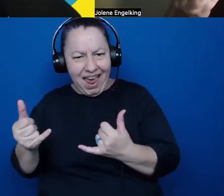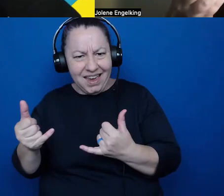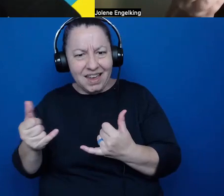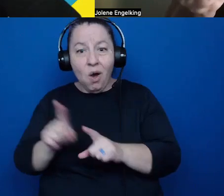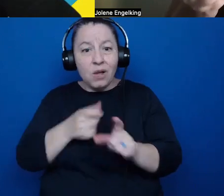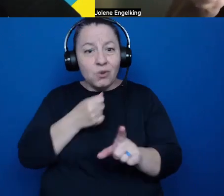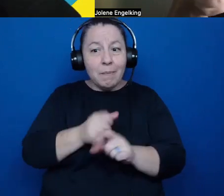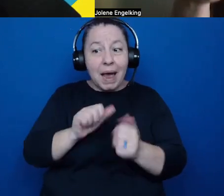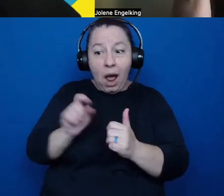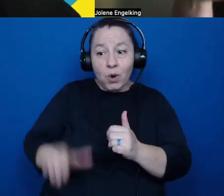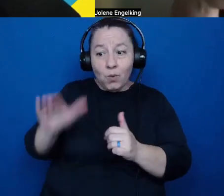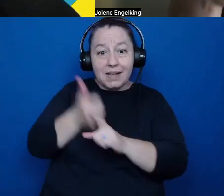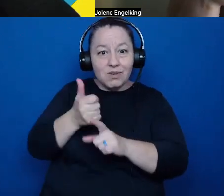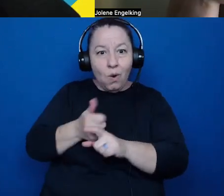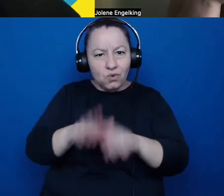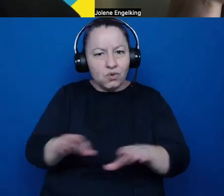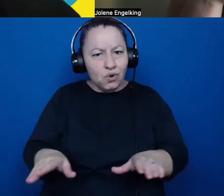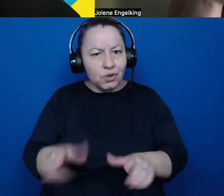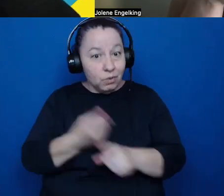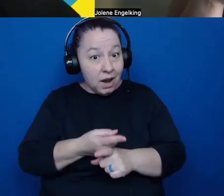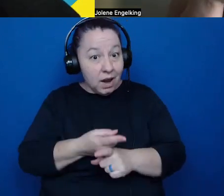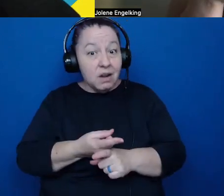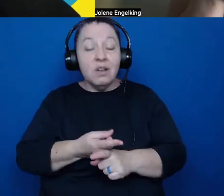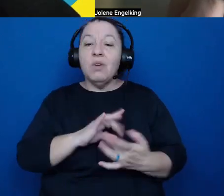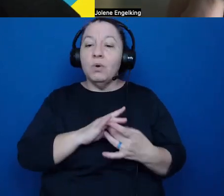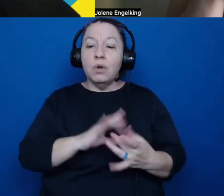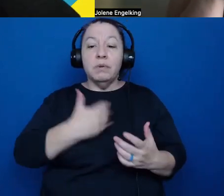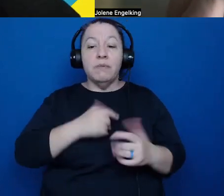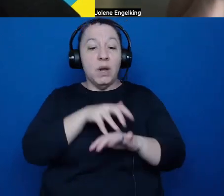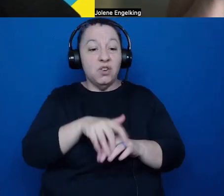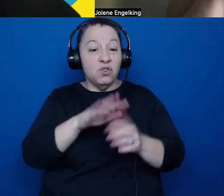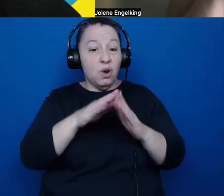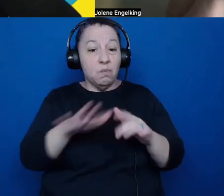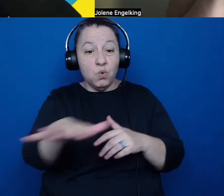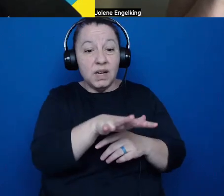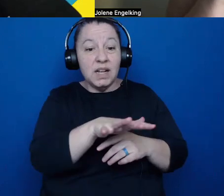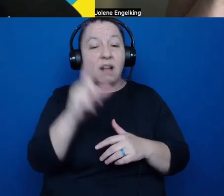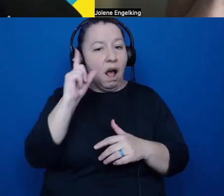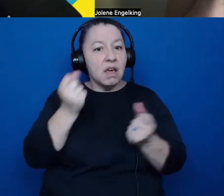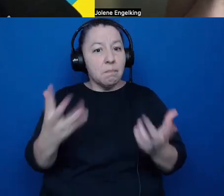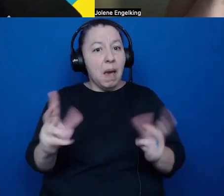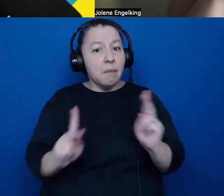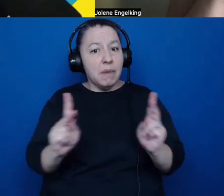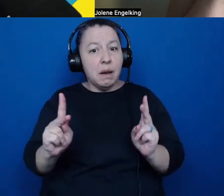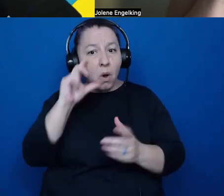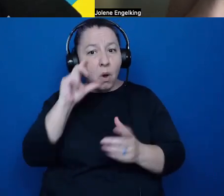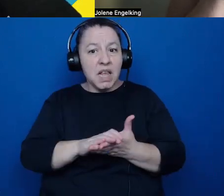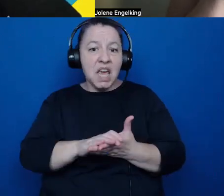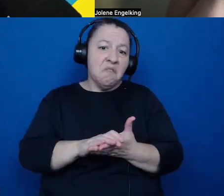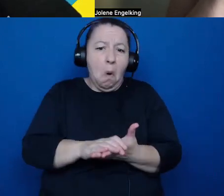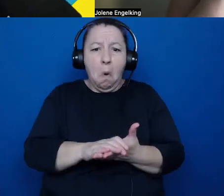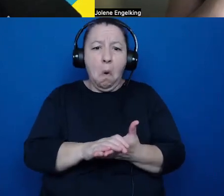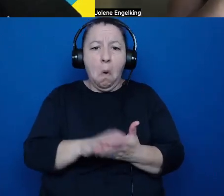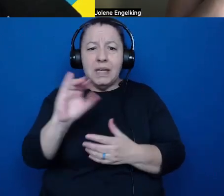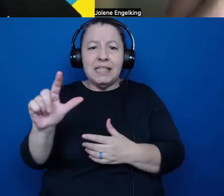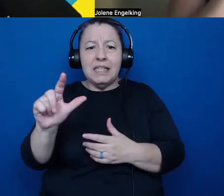raising his own children, right? And so then in terms of our Indigenous communities, I think that a lot of people think it was around, Civil War